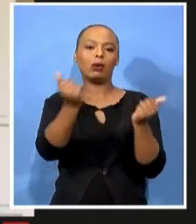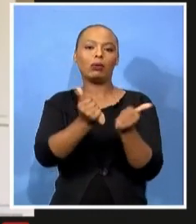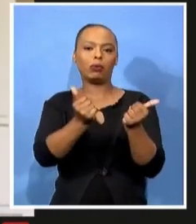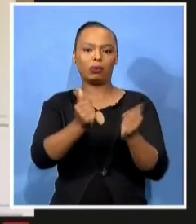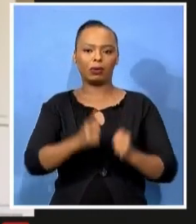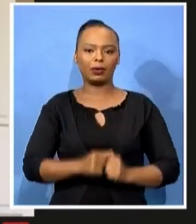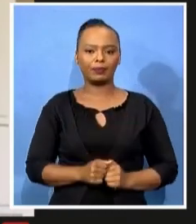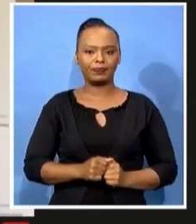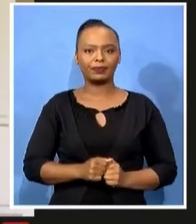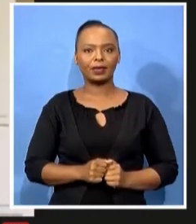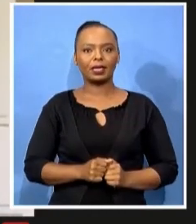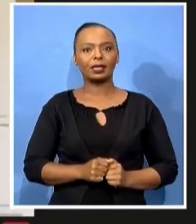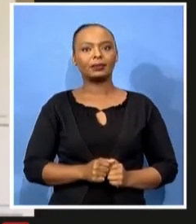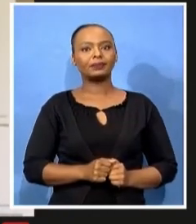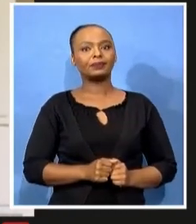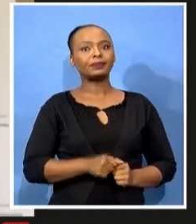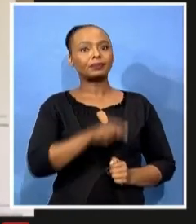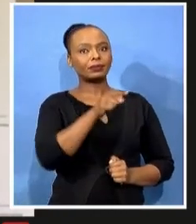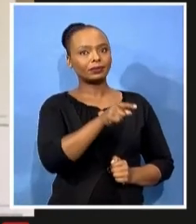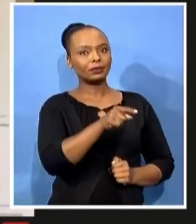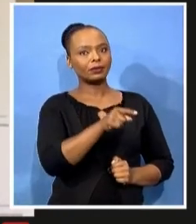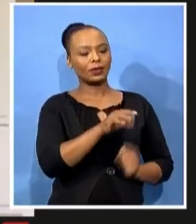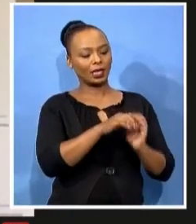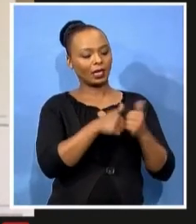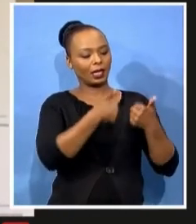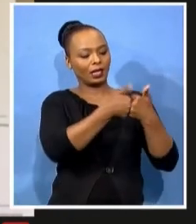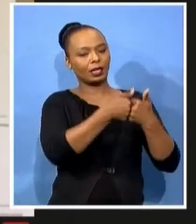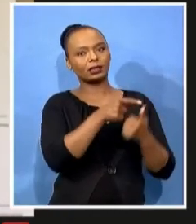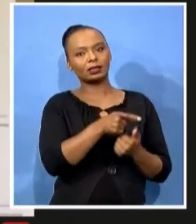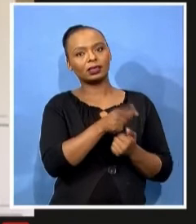Alliance on Vaccine